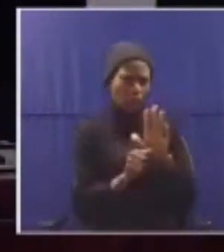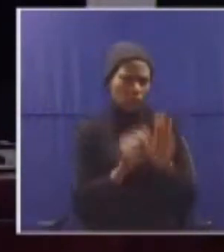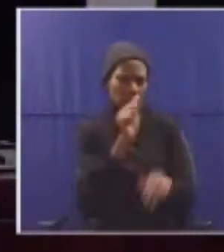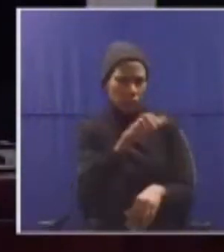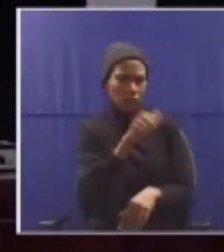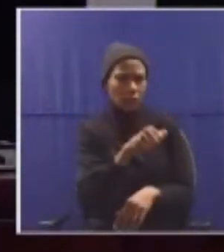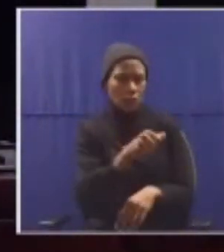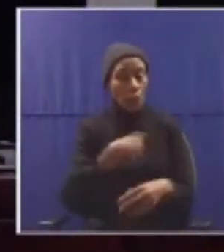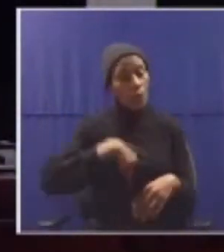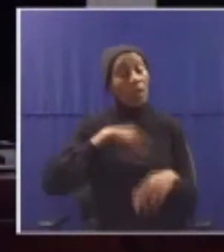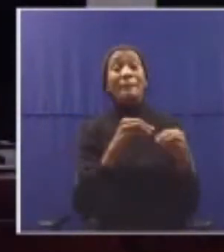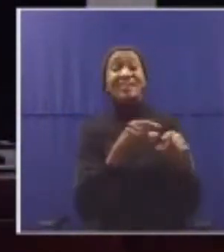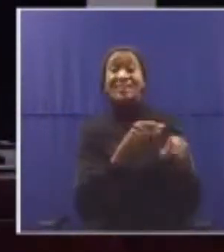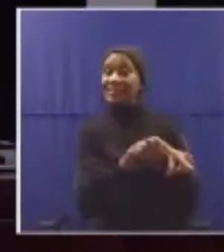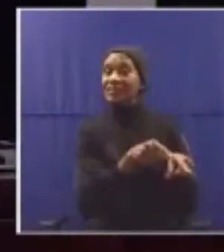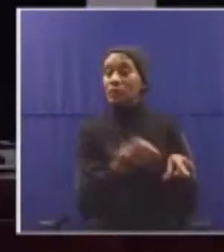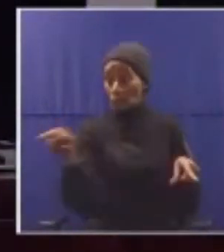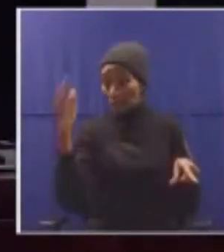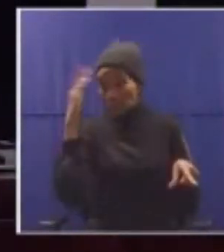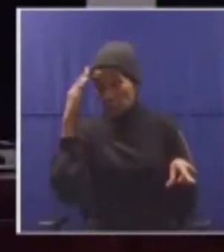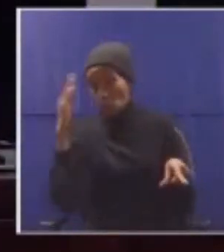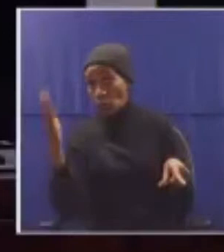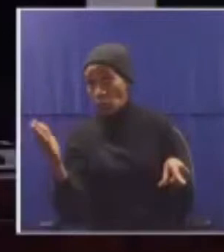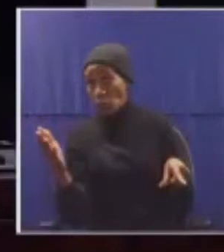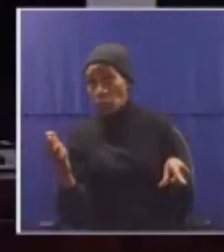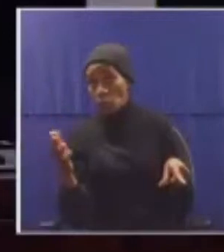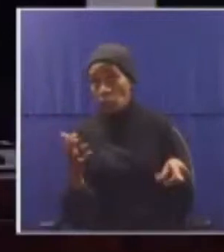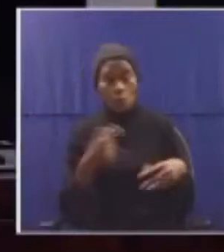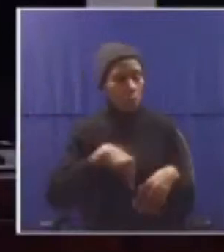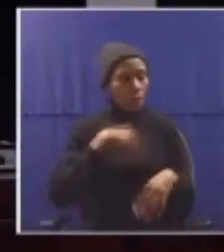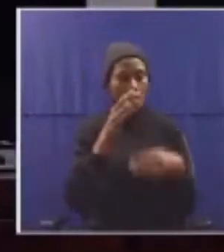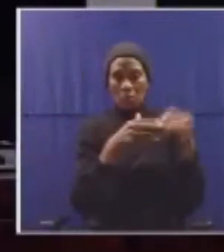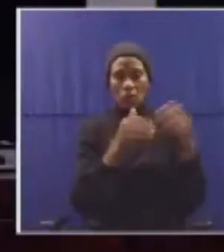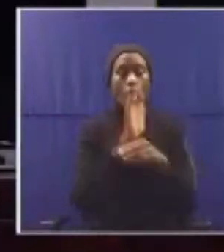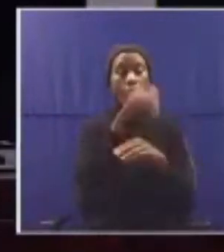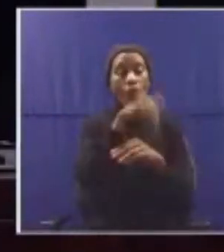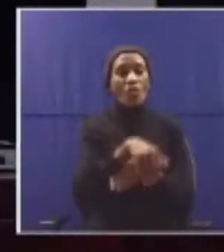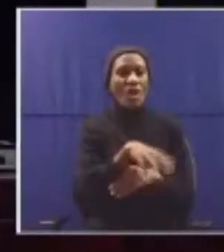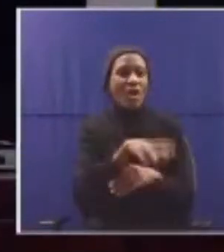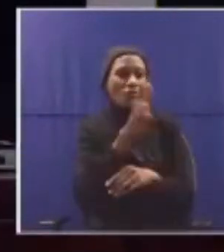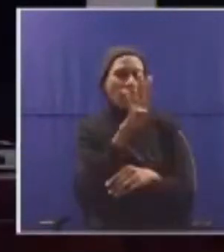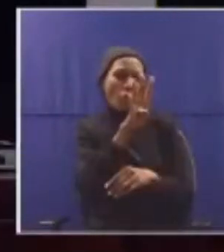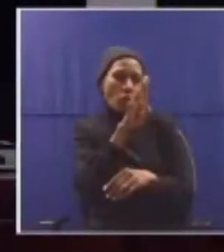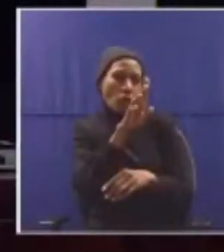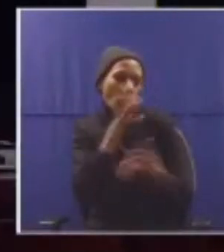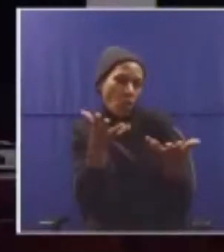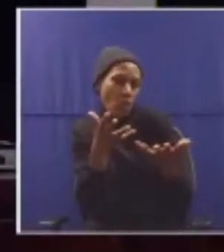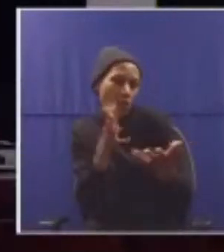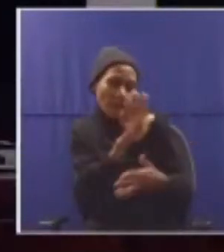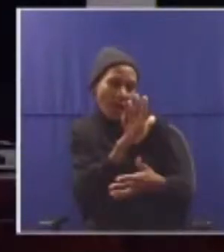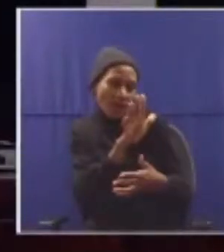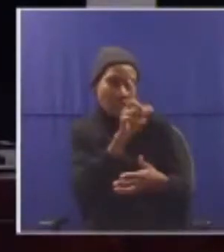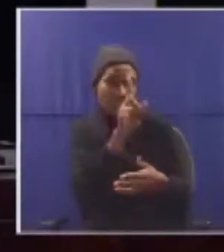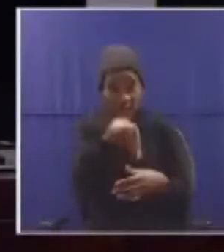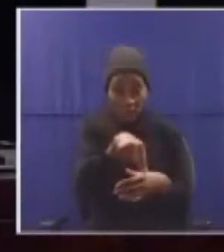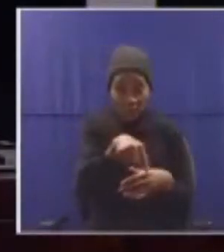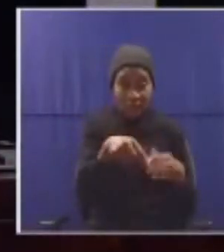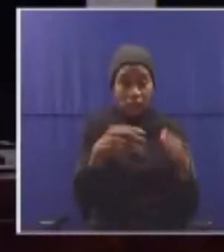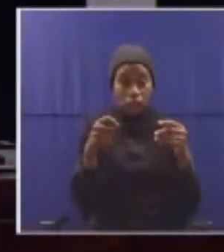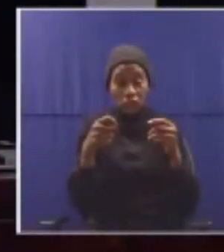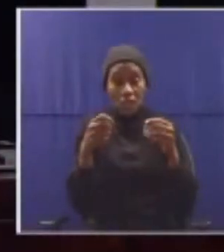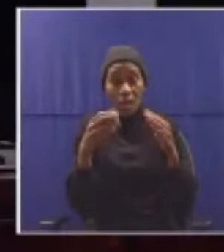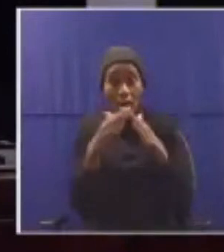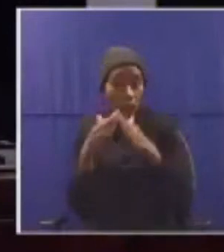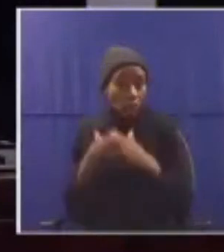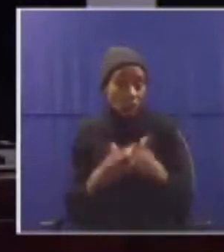We are busy doing that, as you know. We have built more than 4,000 to 5,000 subsidized housing